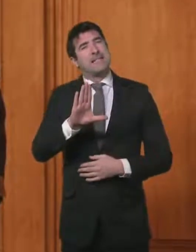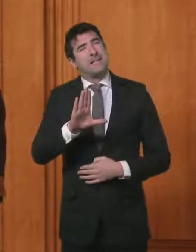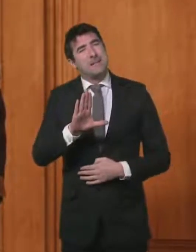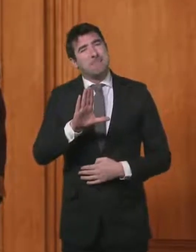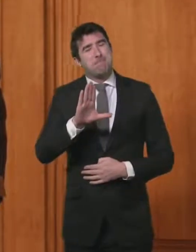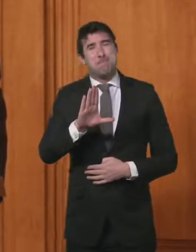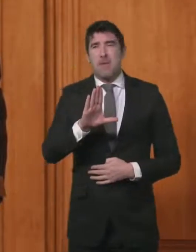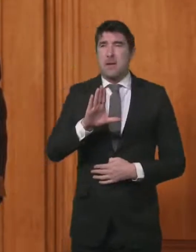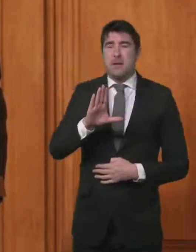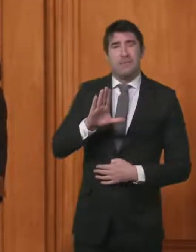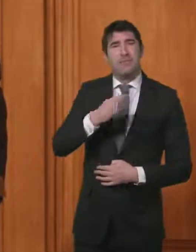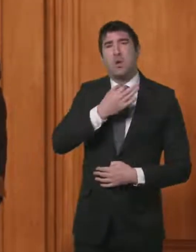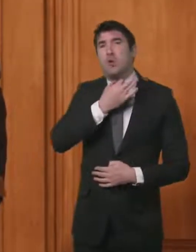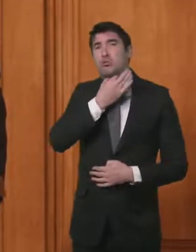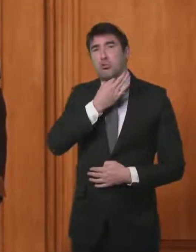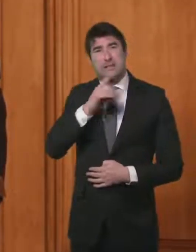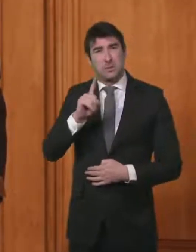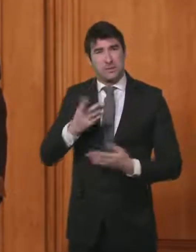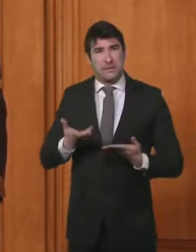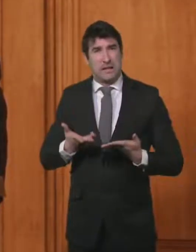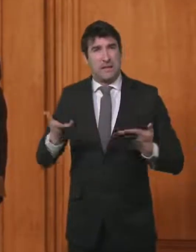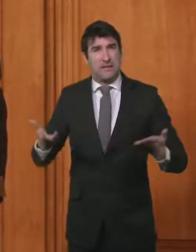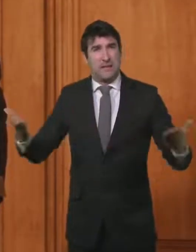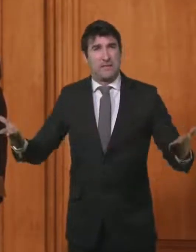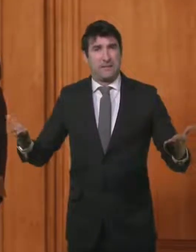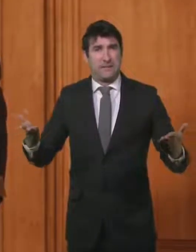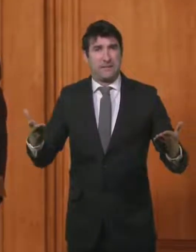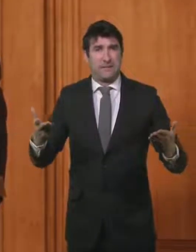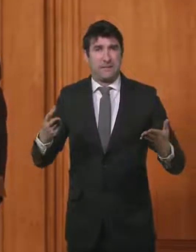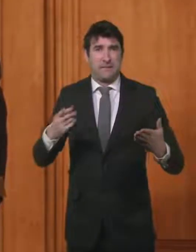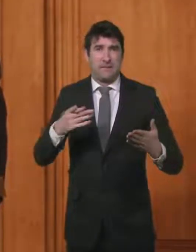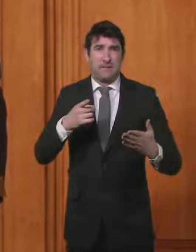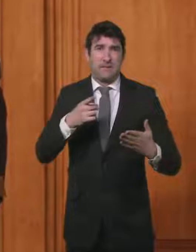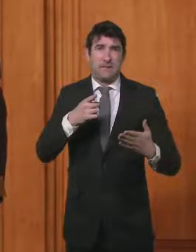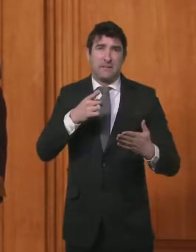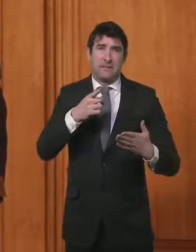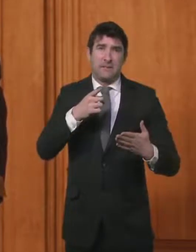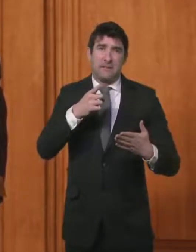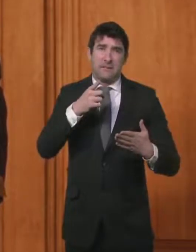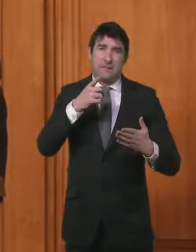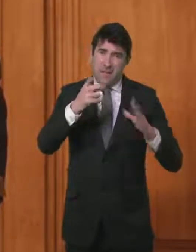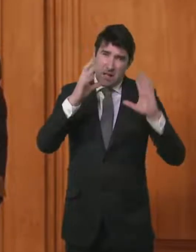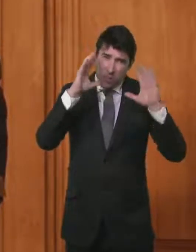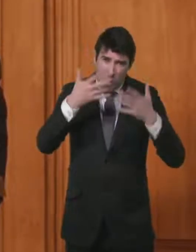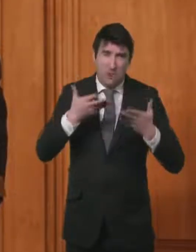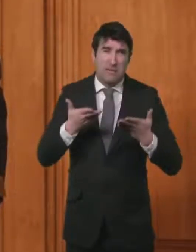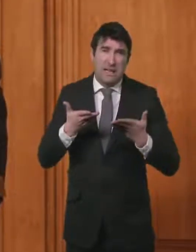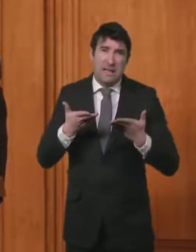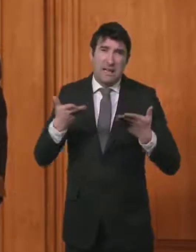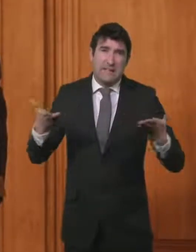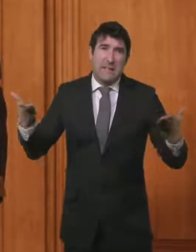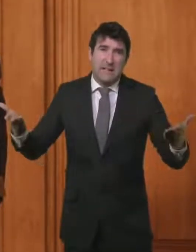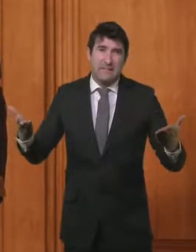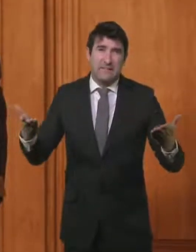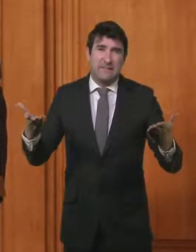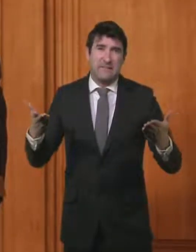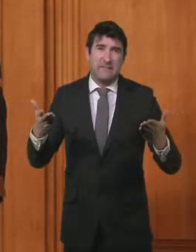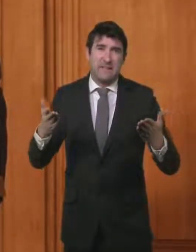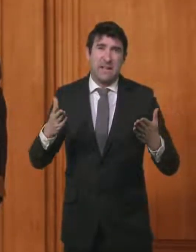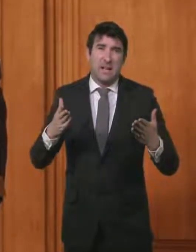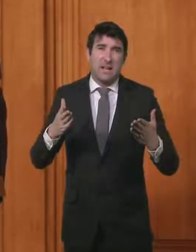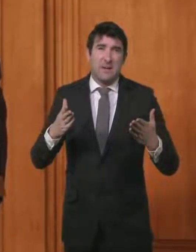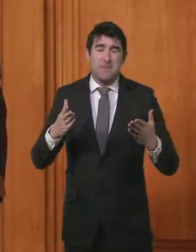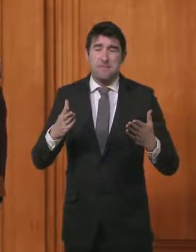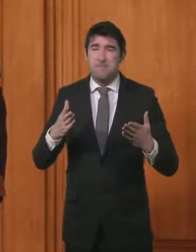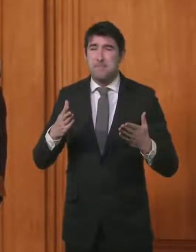will know quite quickly, within a matter of a couple of months, the impact of these vaccines